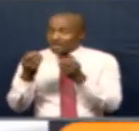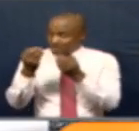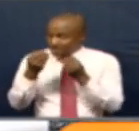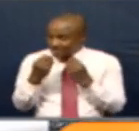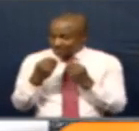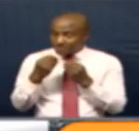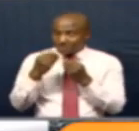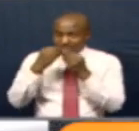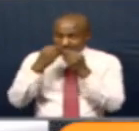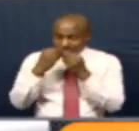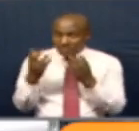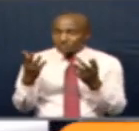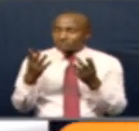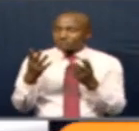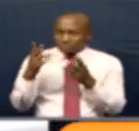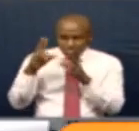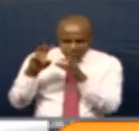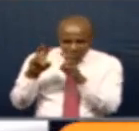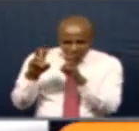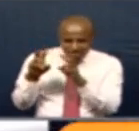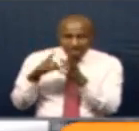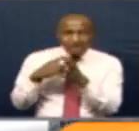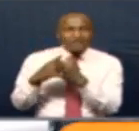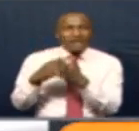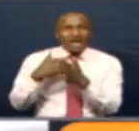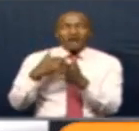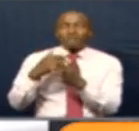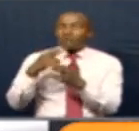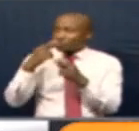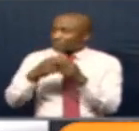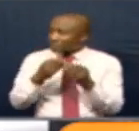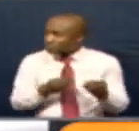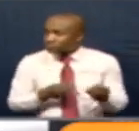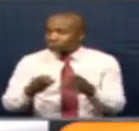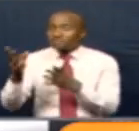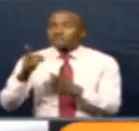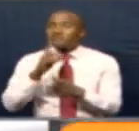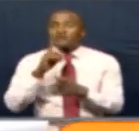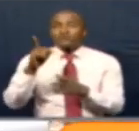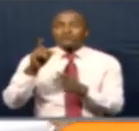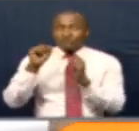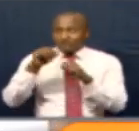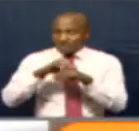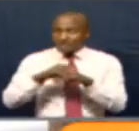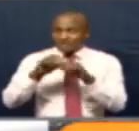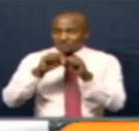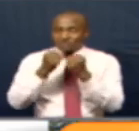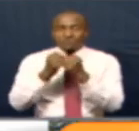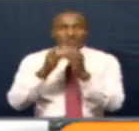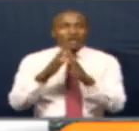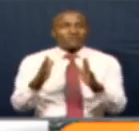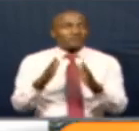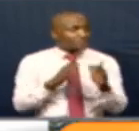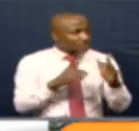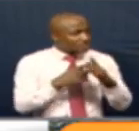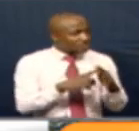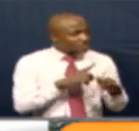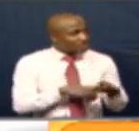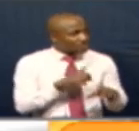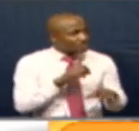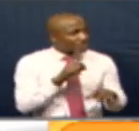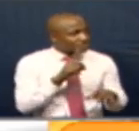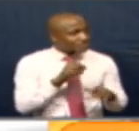there's pre-qualification, and then there's an automatic allocation. So you're told you qualify for a social house. When will this begin?